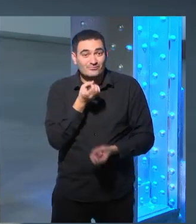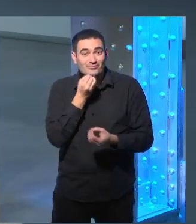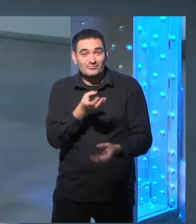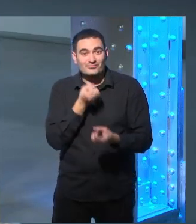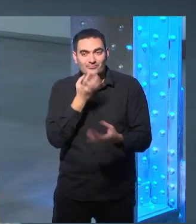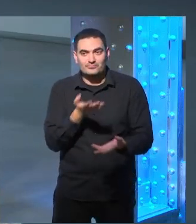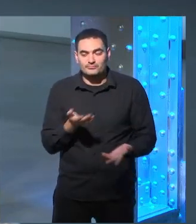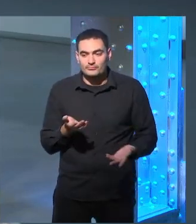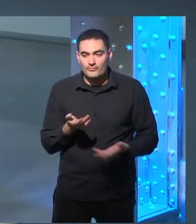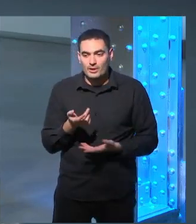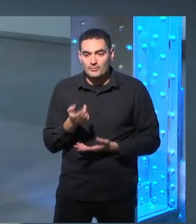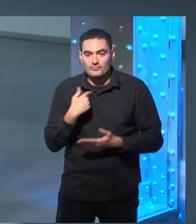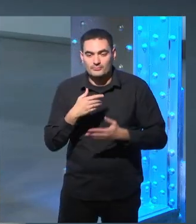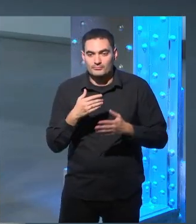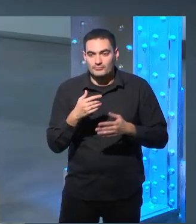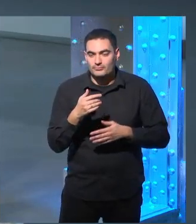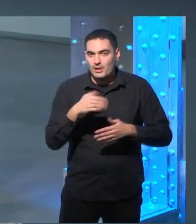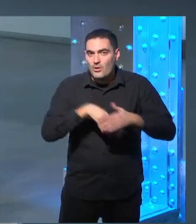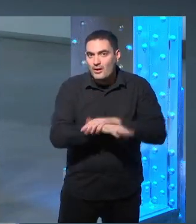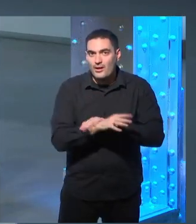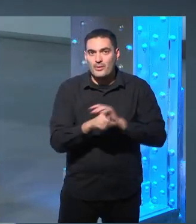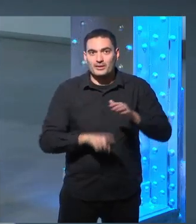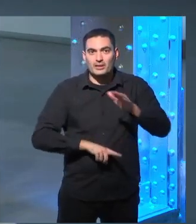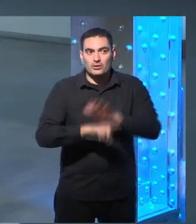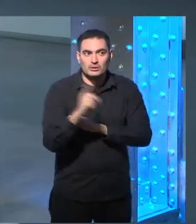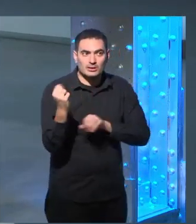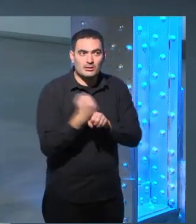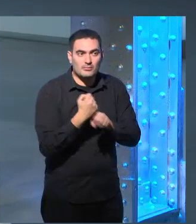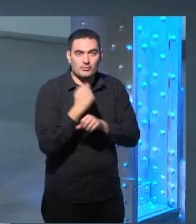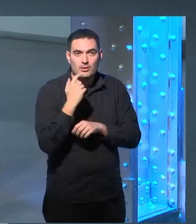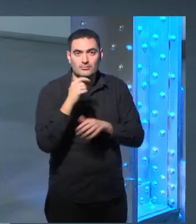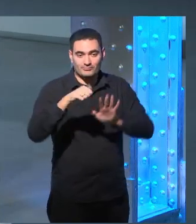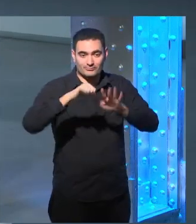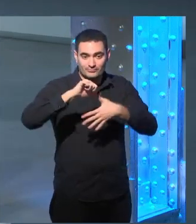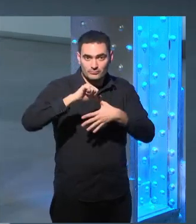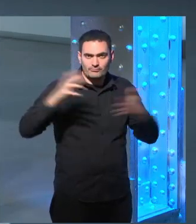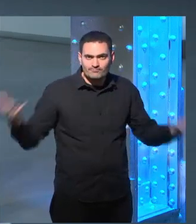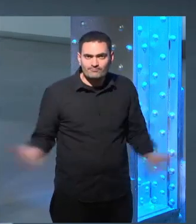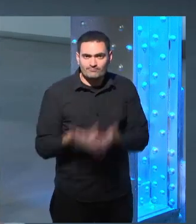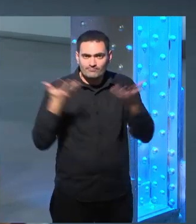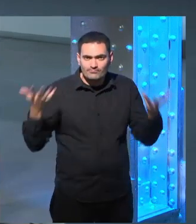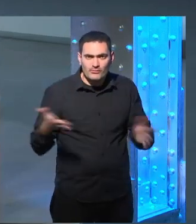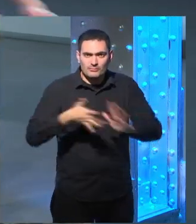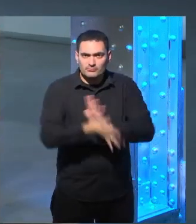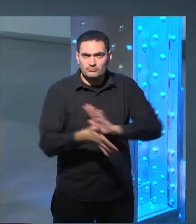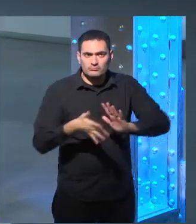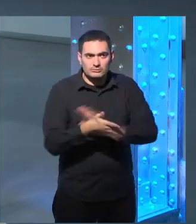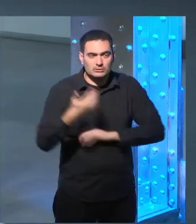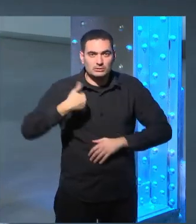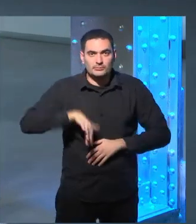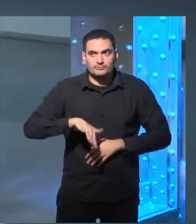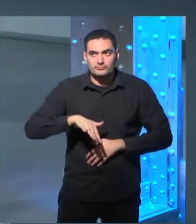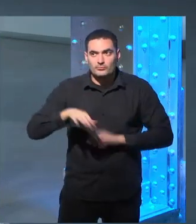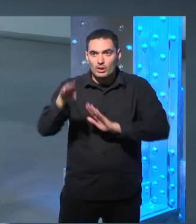or retrain yourself. I have a report here, and they are promoting things in Latin America